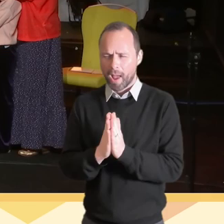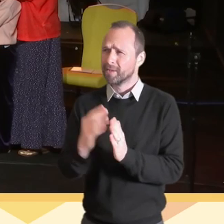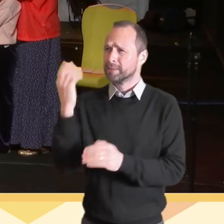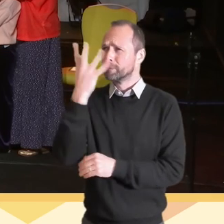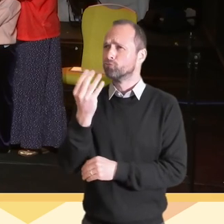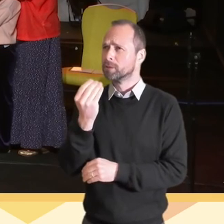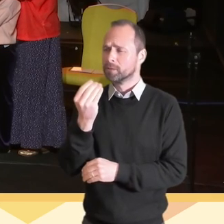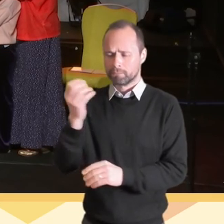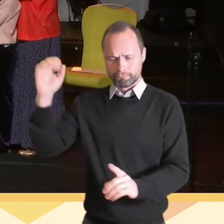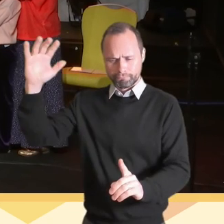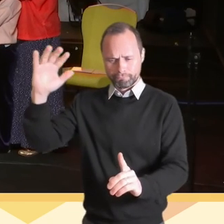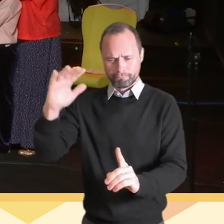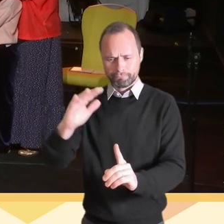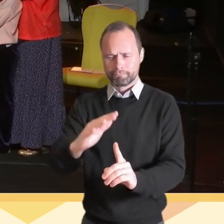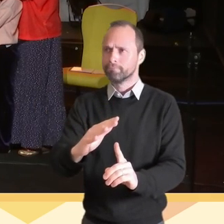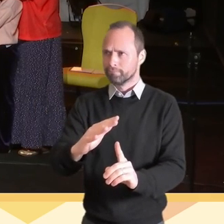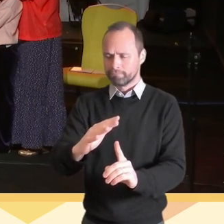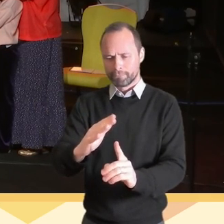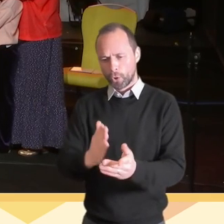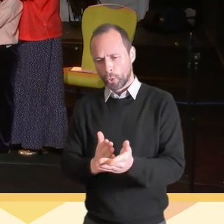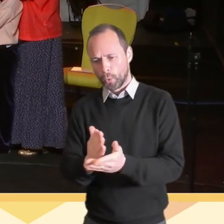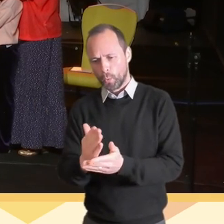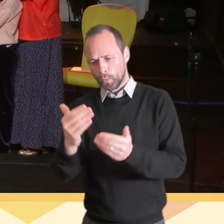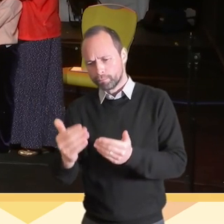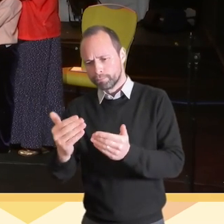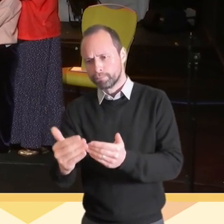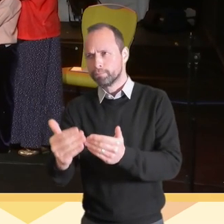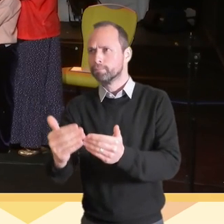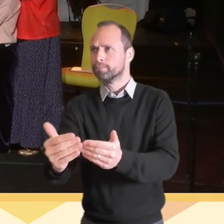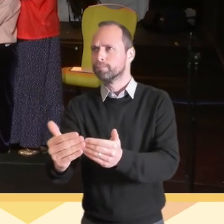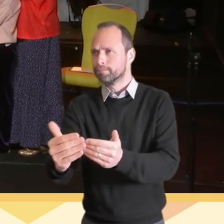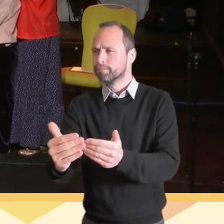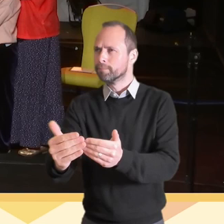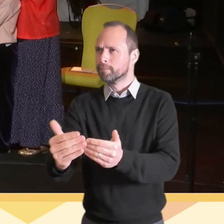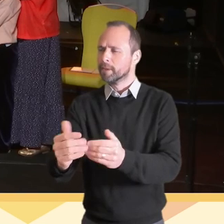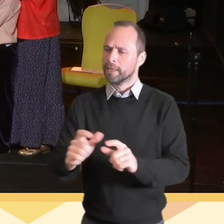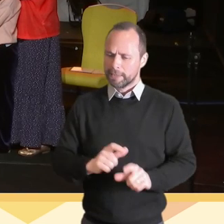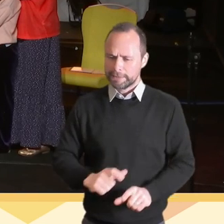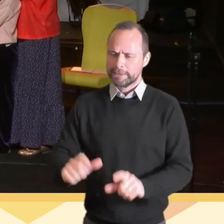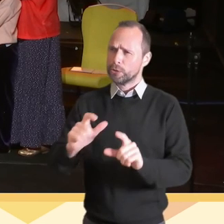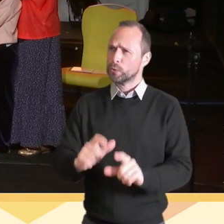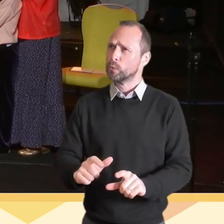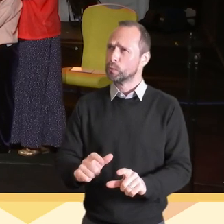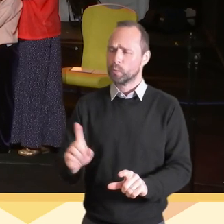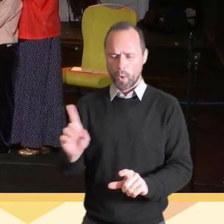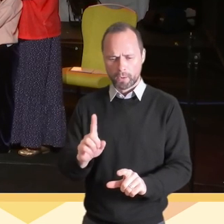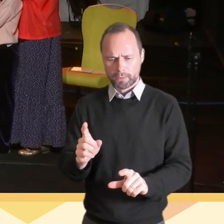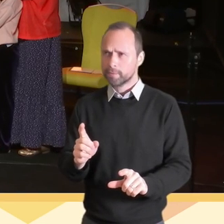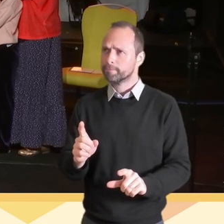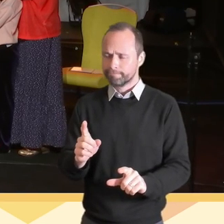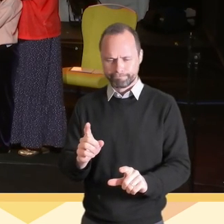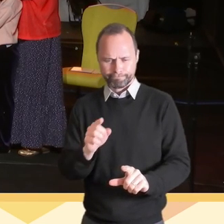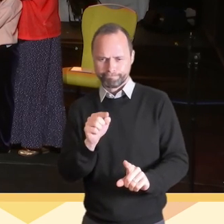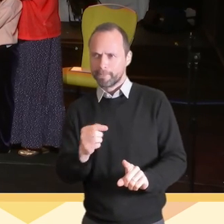her, especially for this season, and that you will continue to give her the expectation